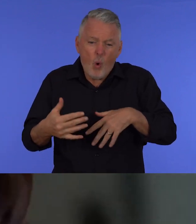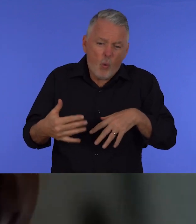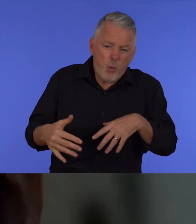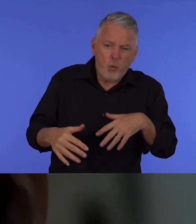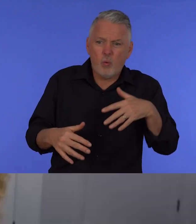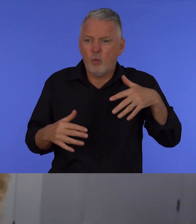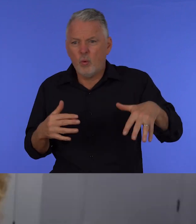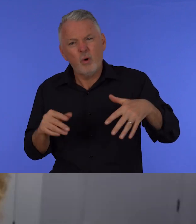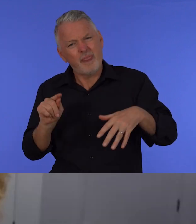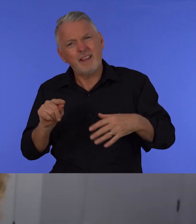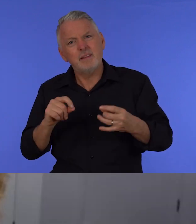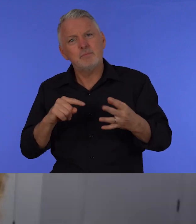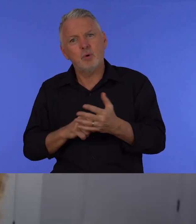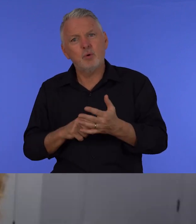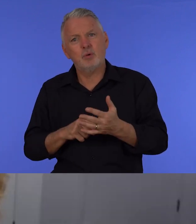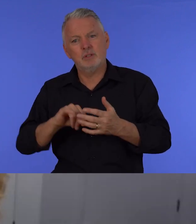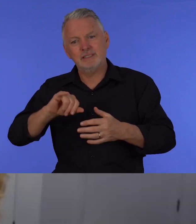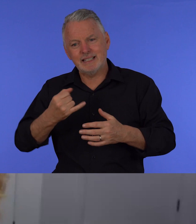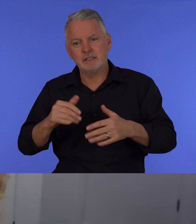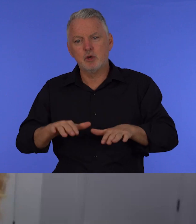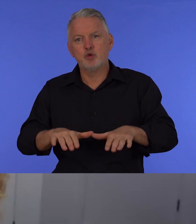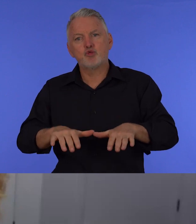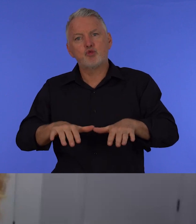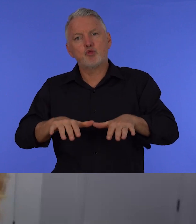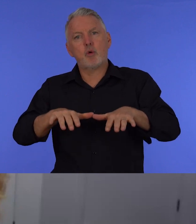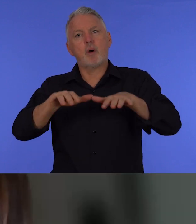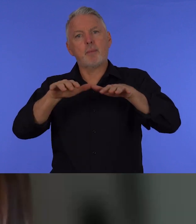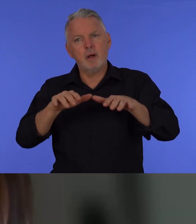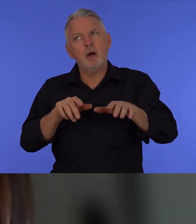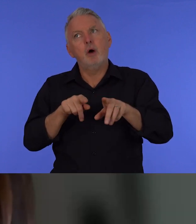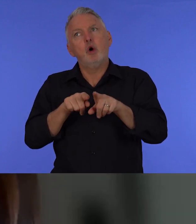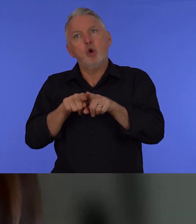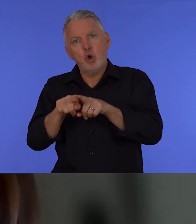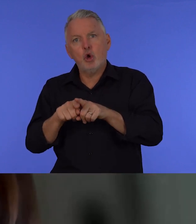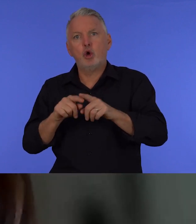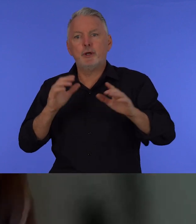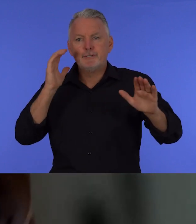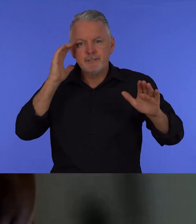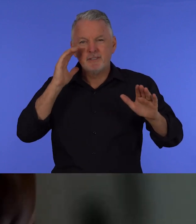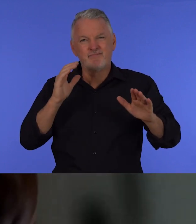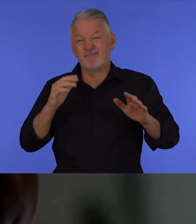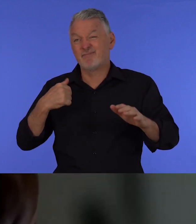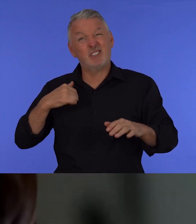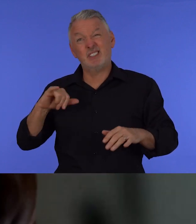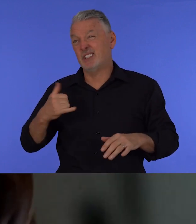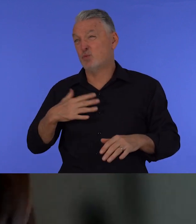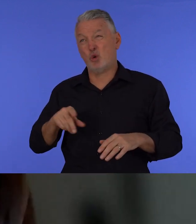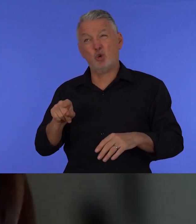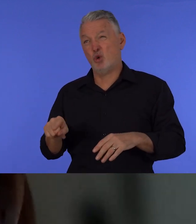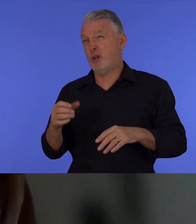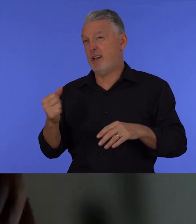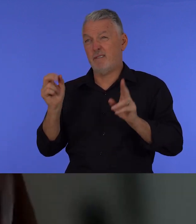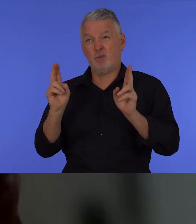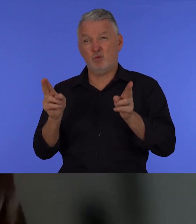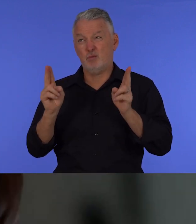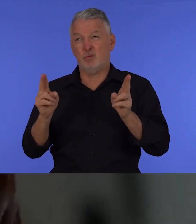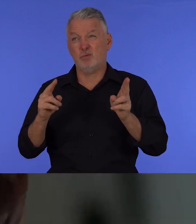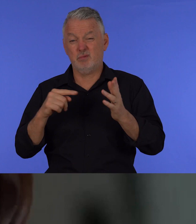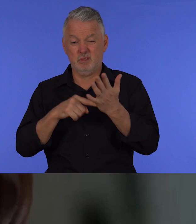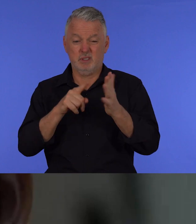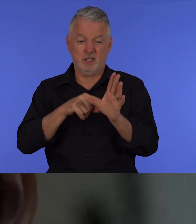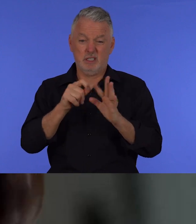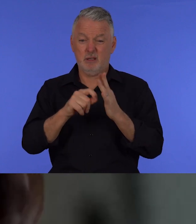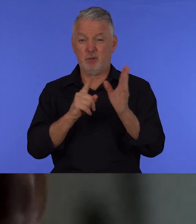and I guess so I think there's just that natural and I just want her to